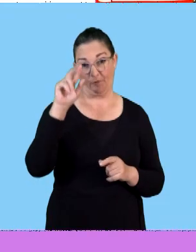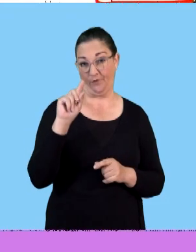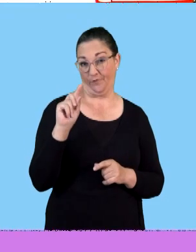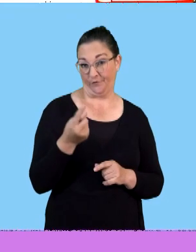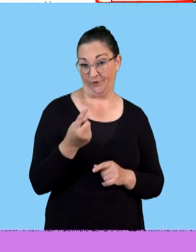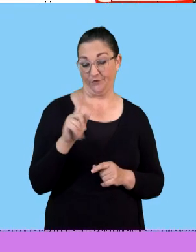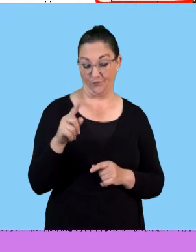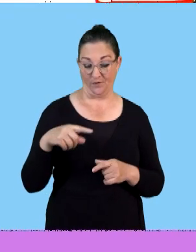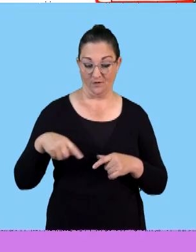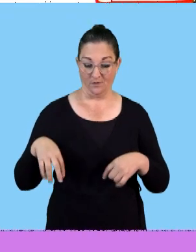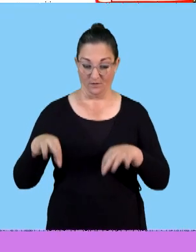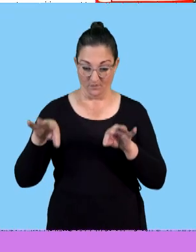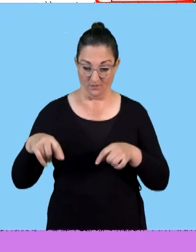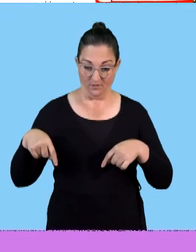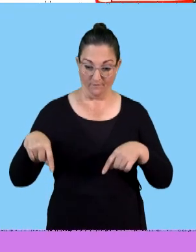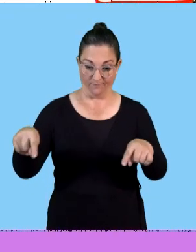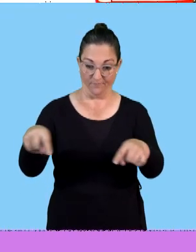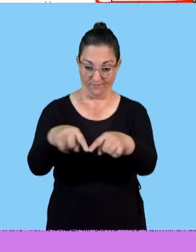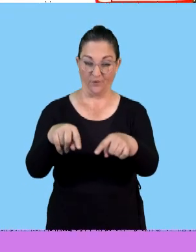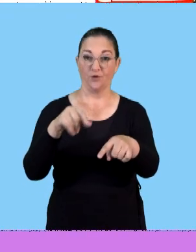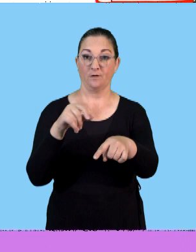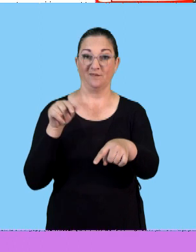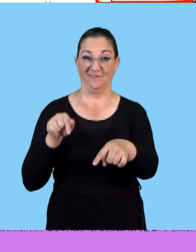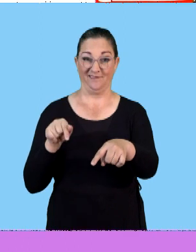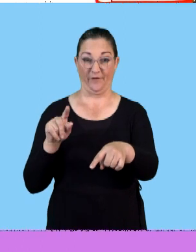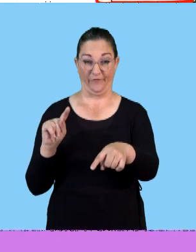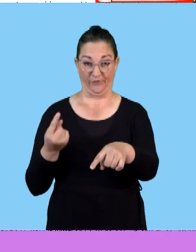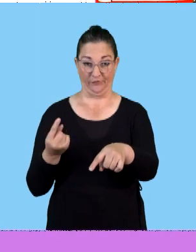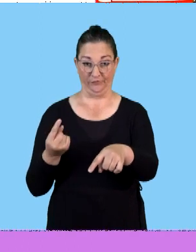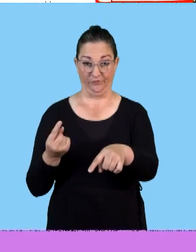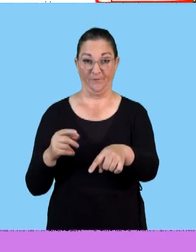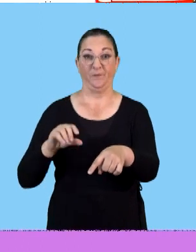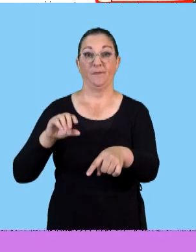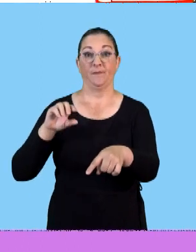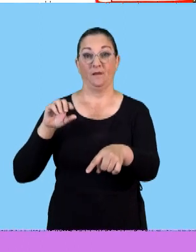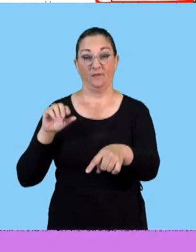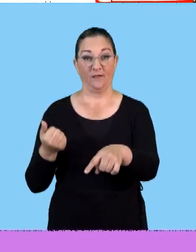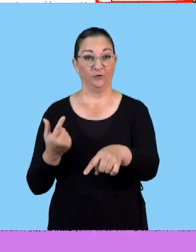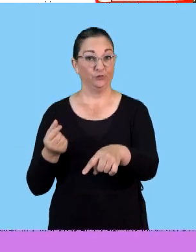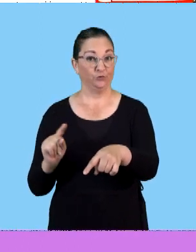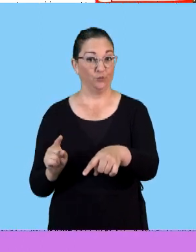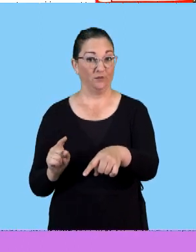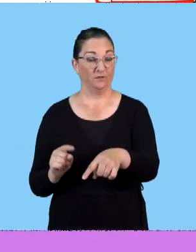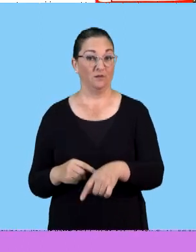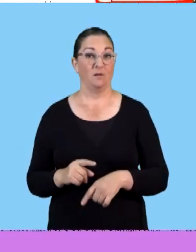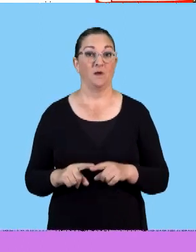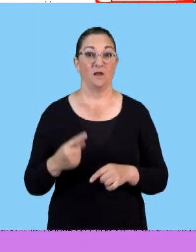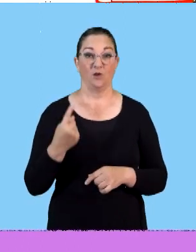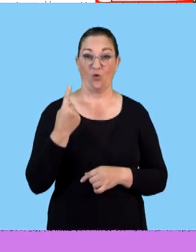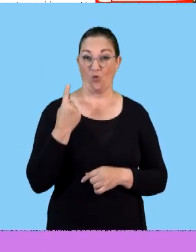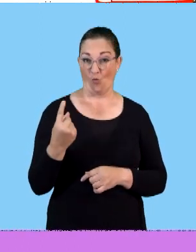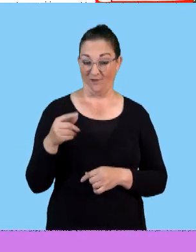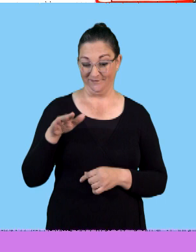the area of the rectangular piece of fabric that he uses. Then I factor in that the area of